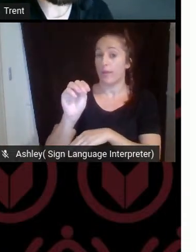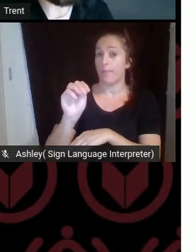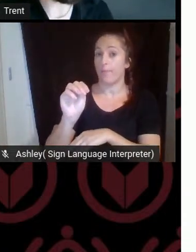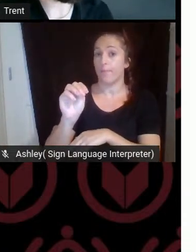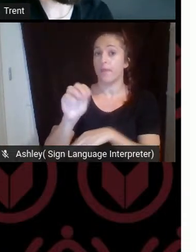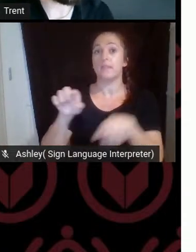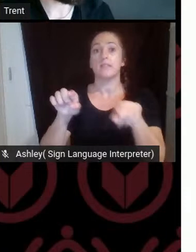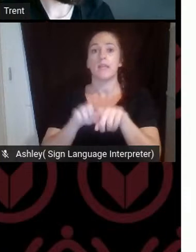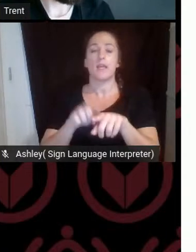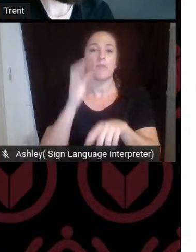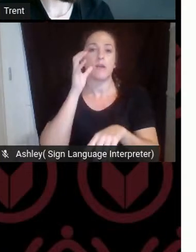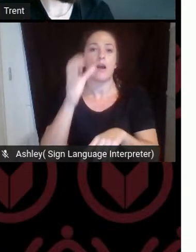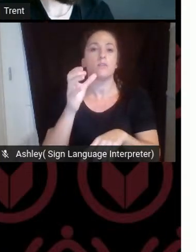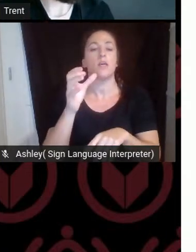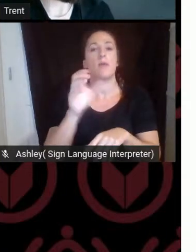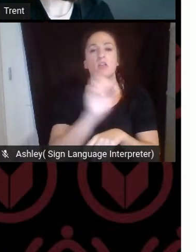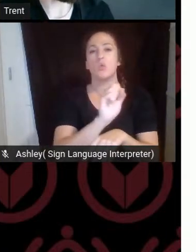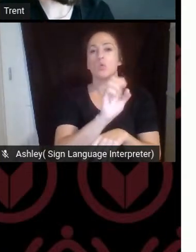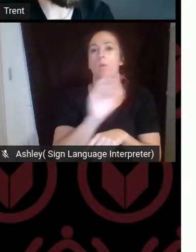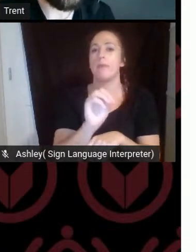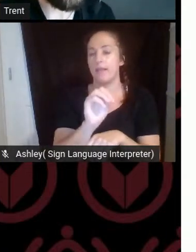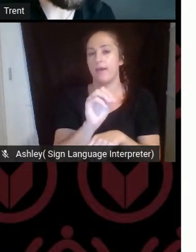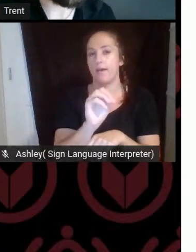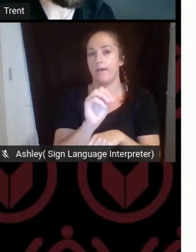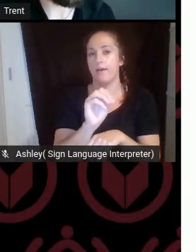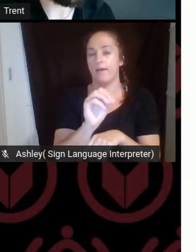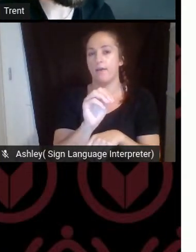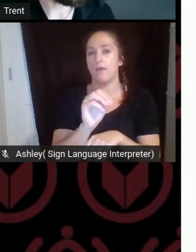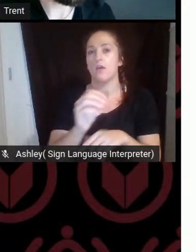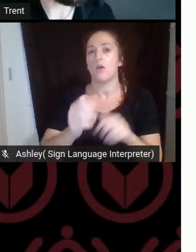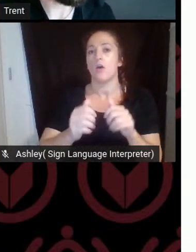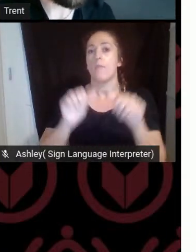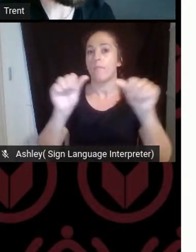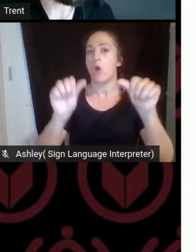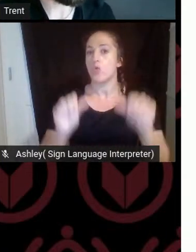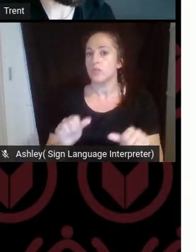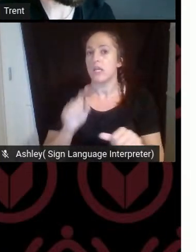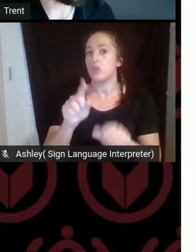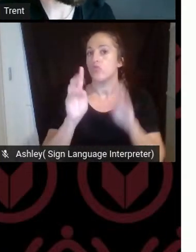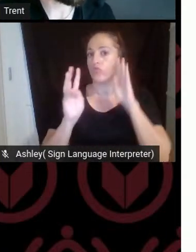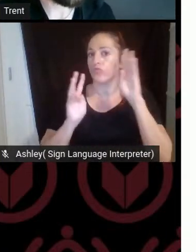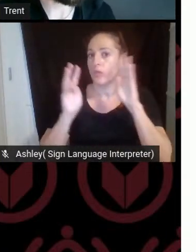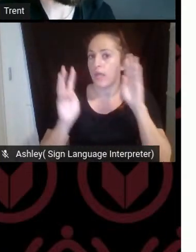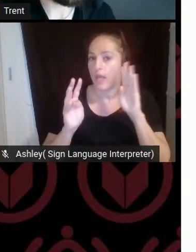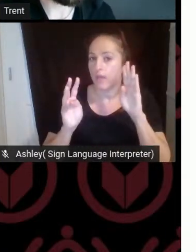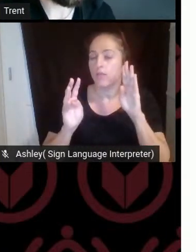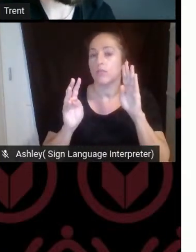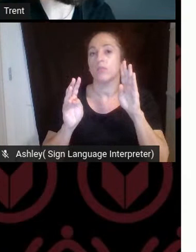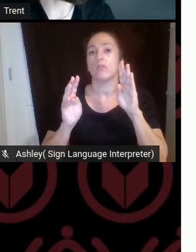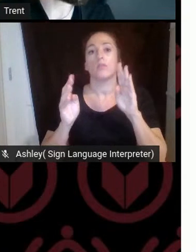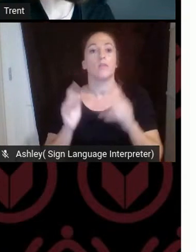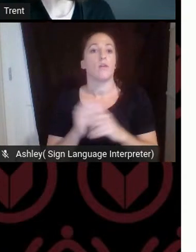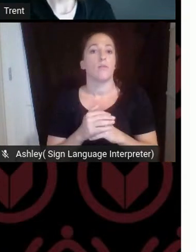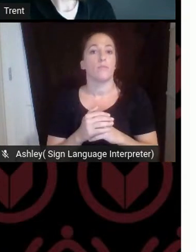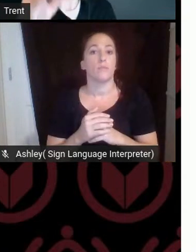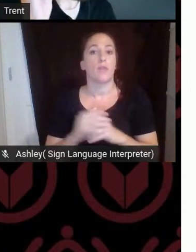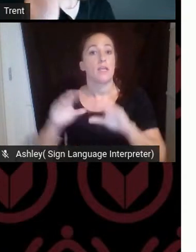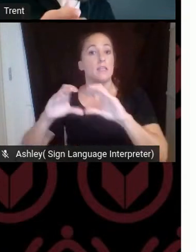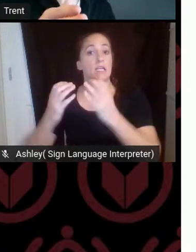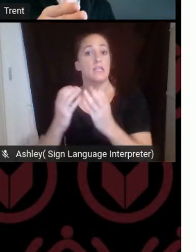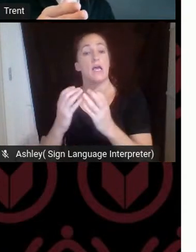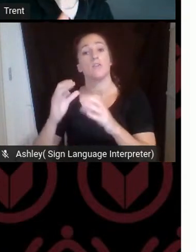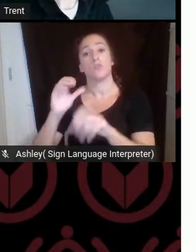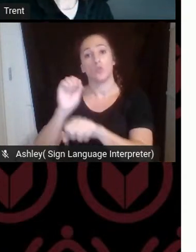like a social media feed, where most recent posts by you that you make in other parts of Classroom, like the classwork tab,